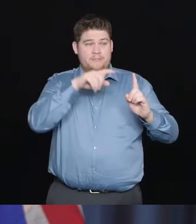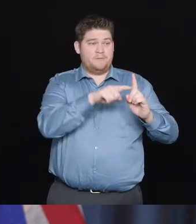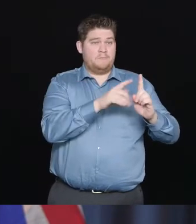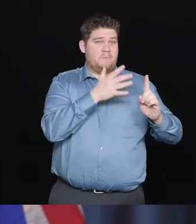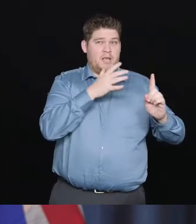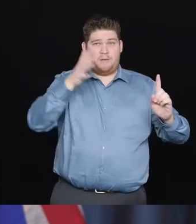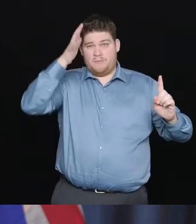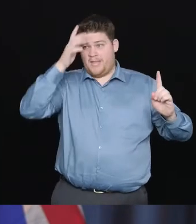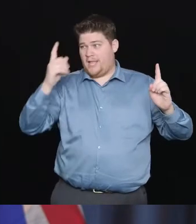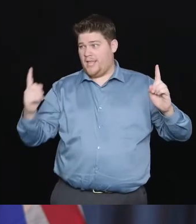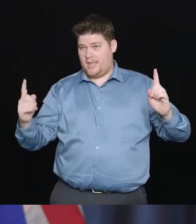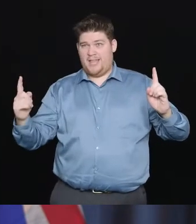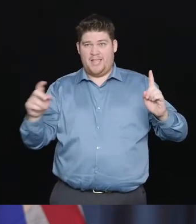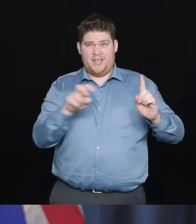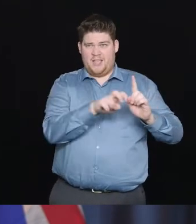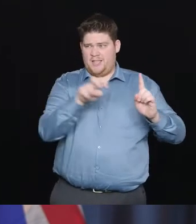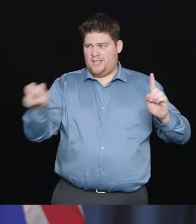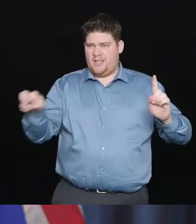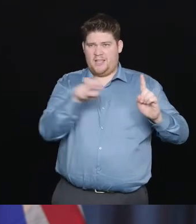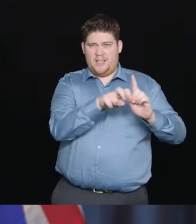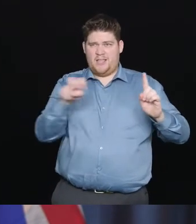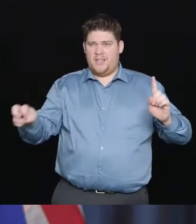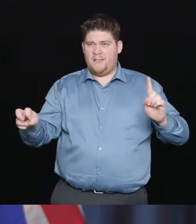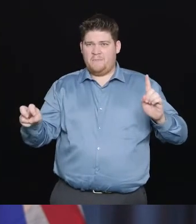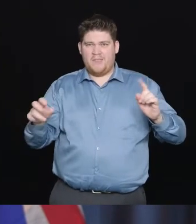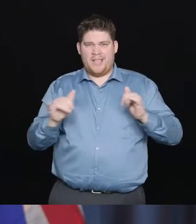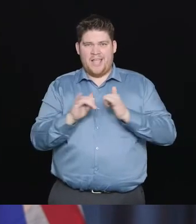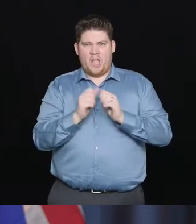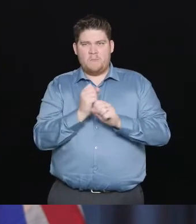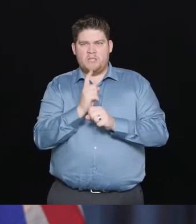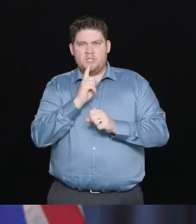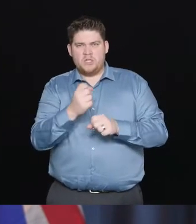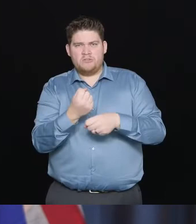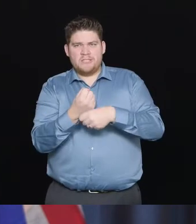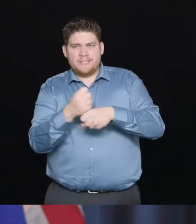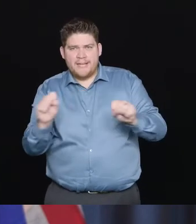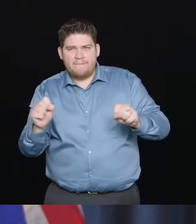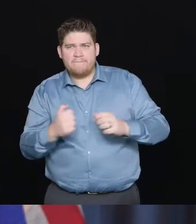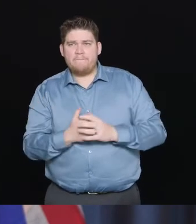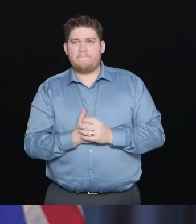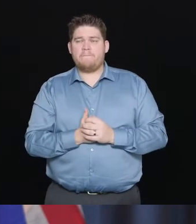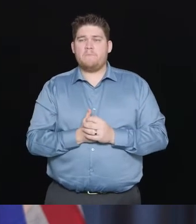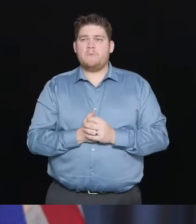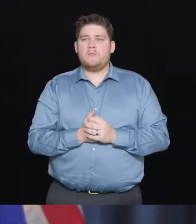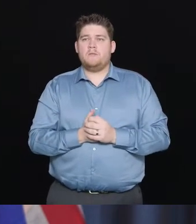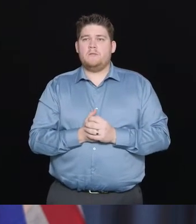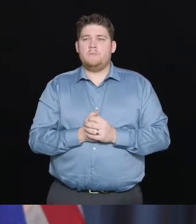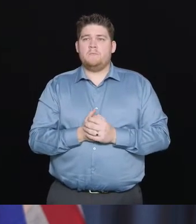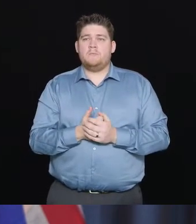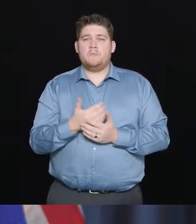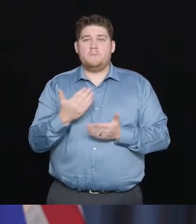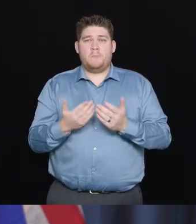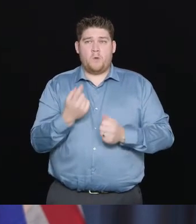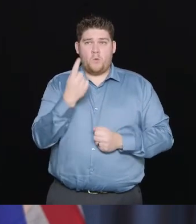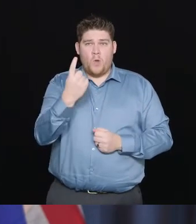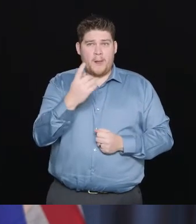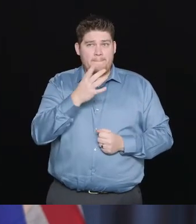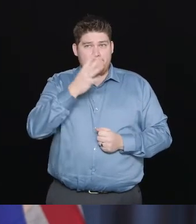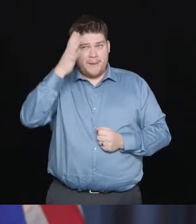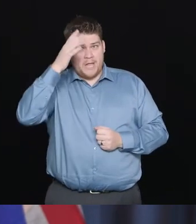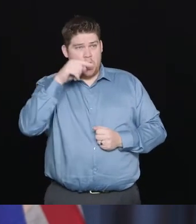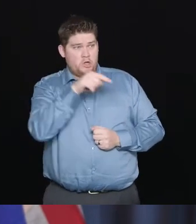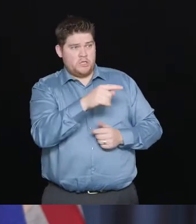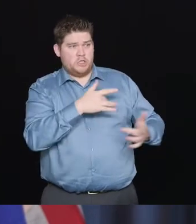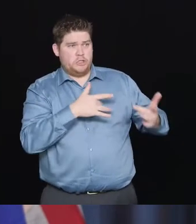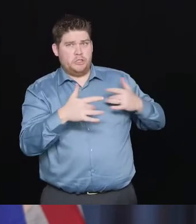if there's a potentially concern from one parent or the other that the home isn't safe in terms of protecting from